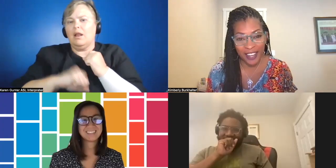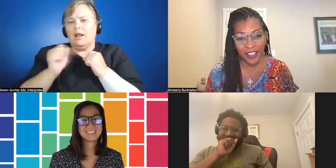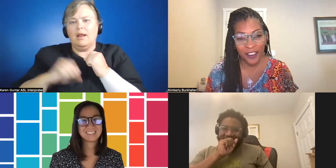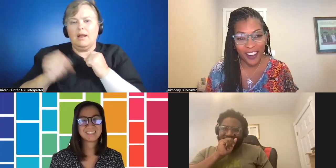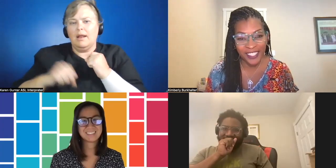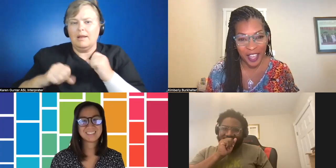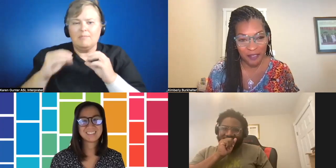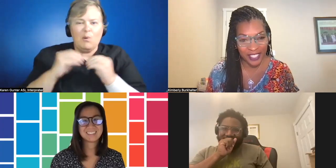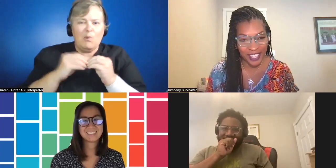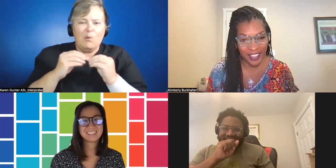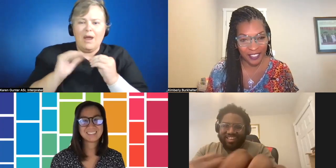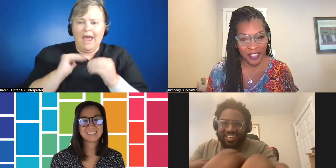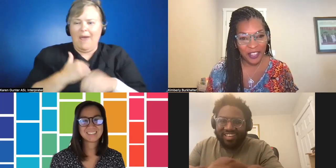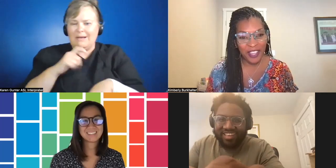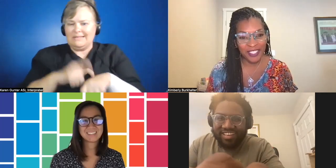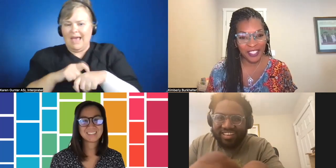but I know our time is